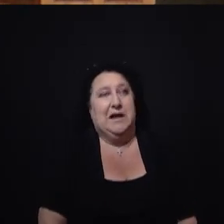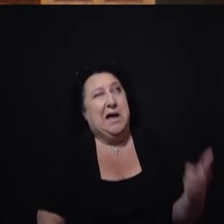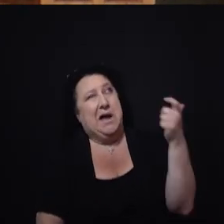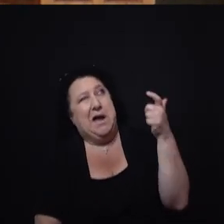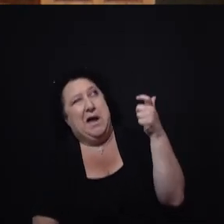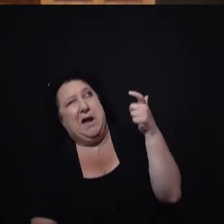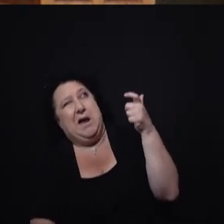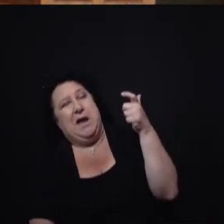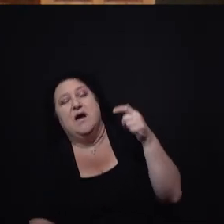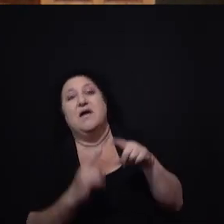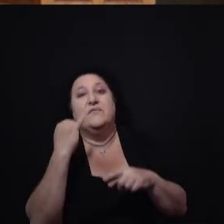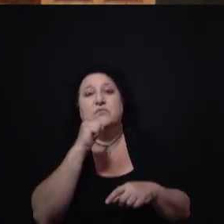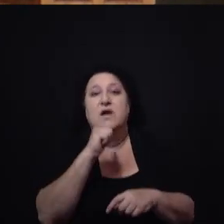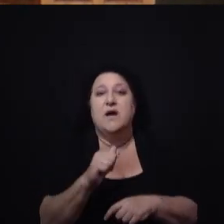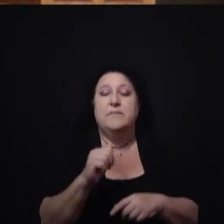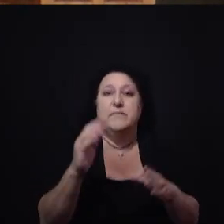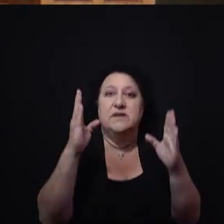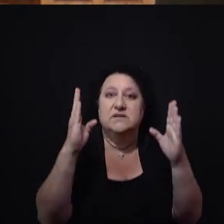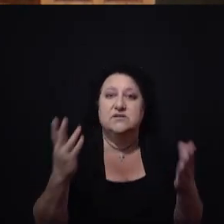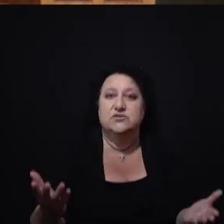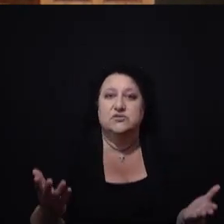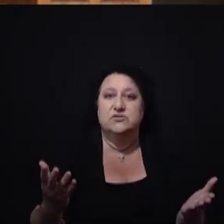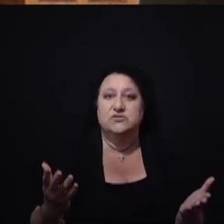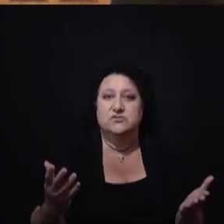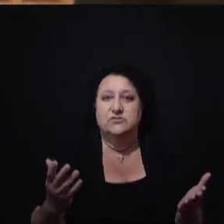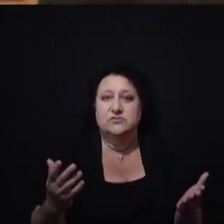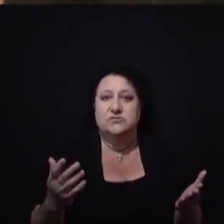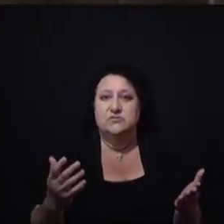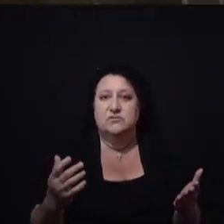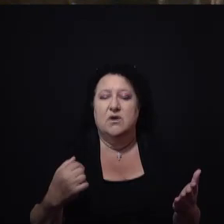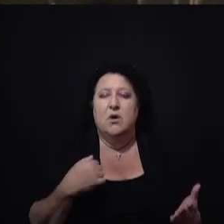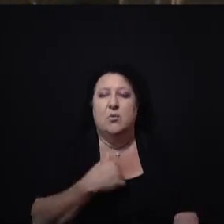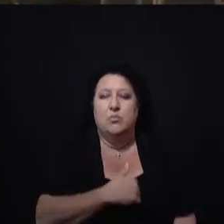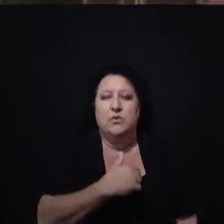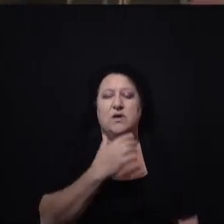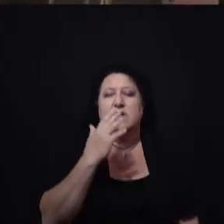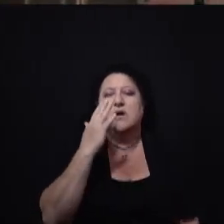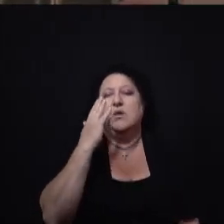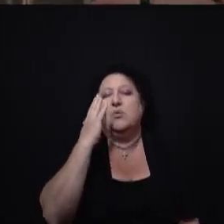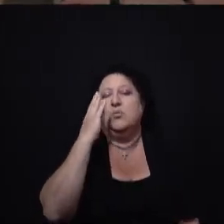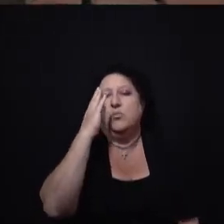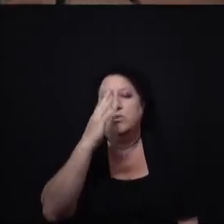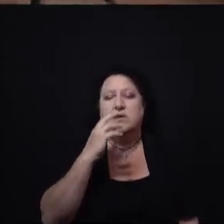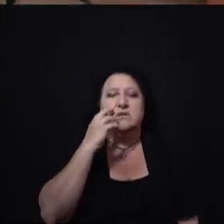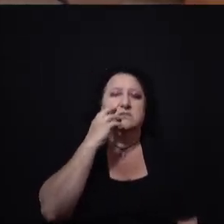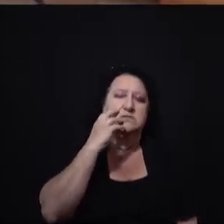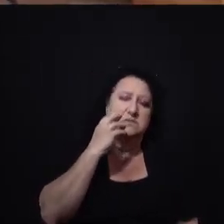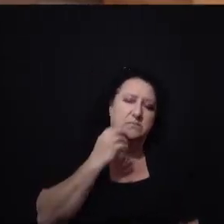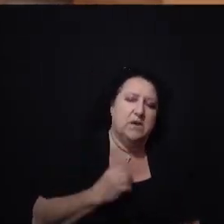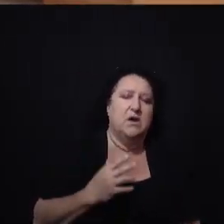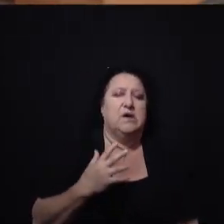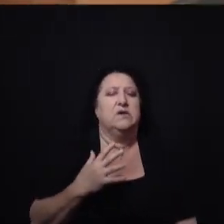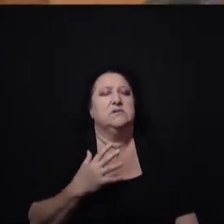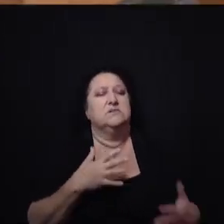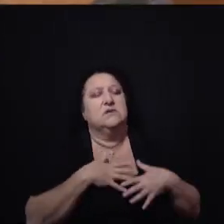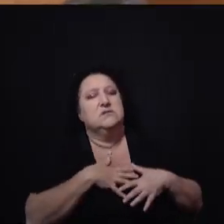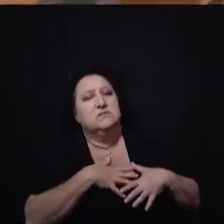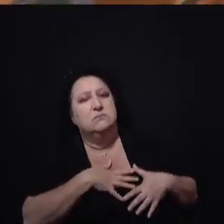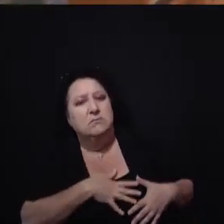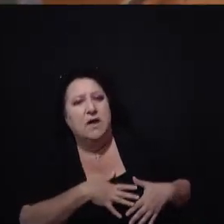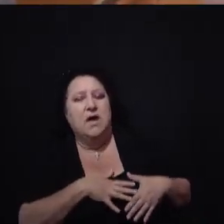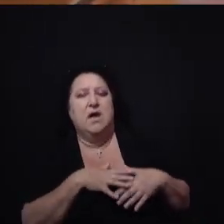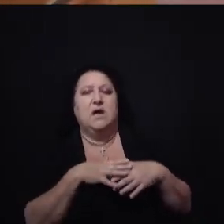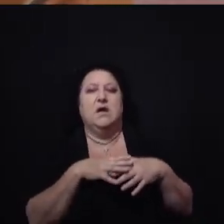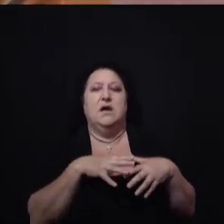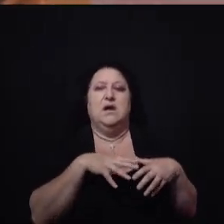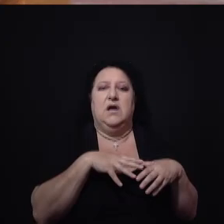If we're not paying attention, we will take in a diet of dismay and despair and darkness as the media feeds it to